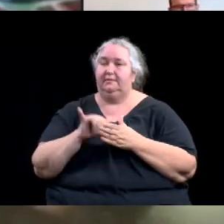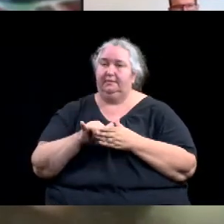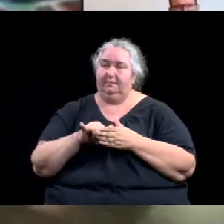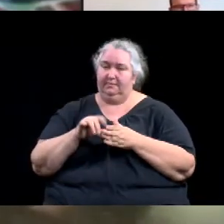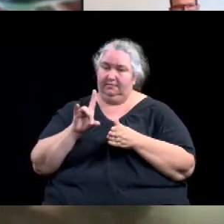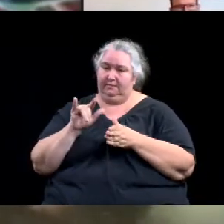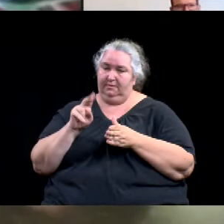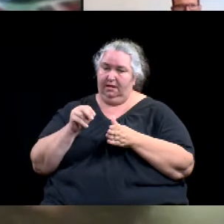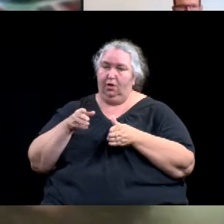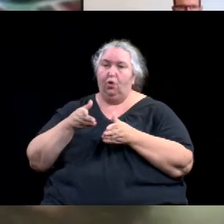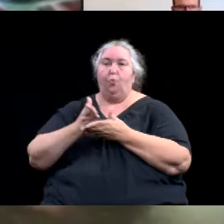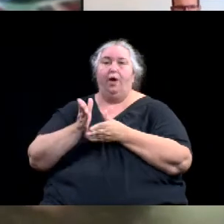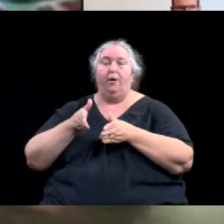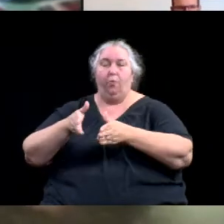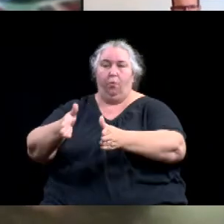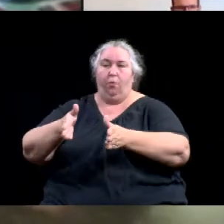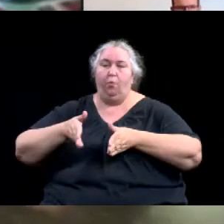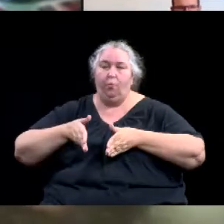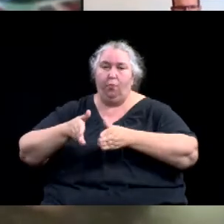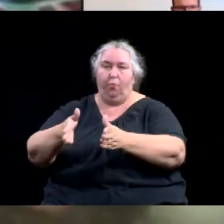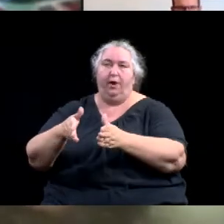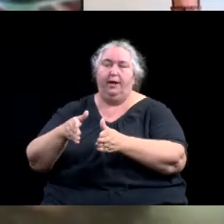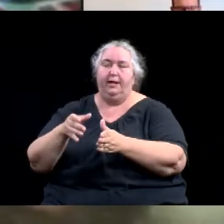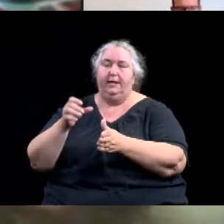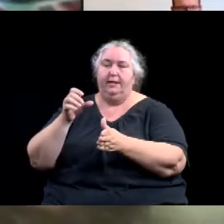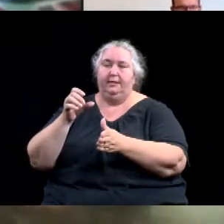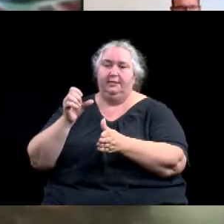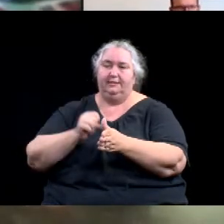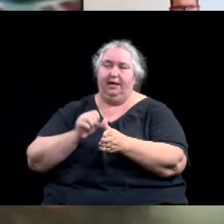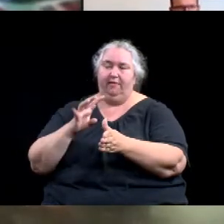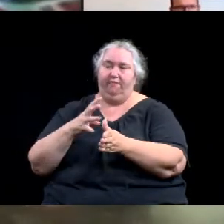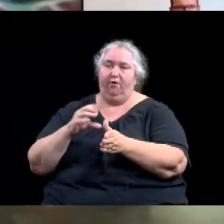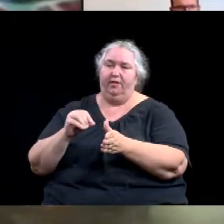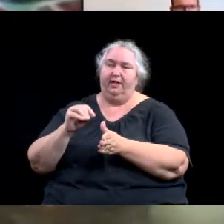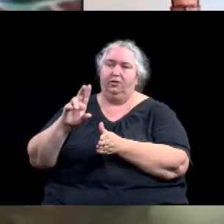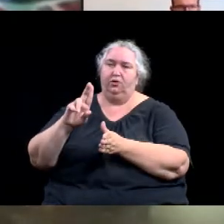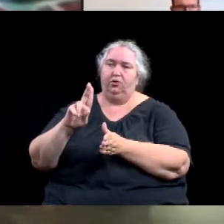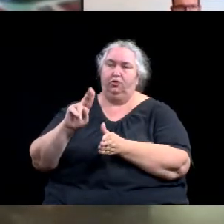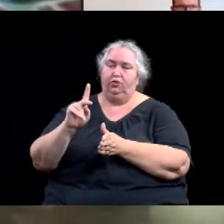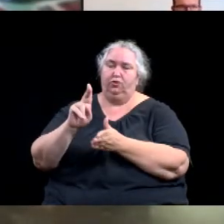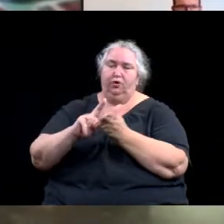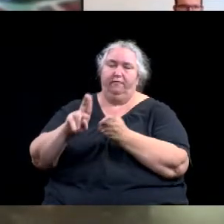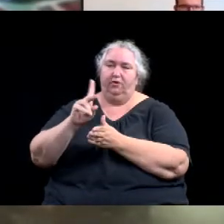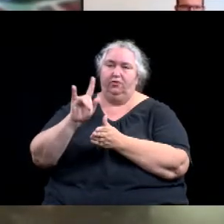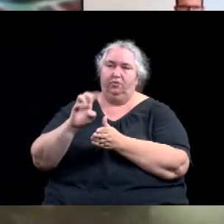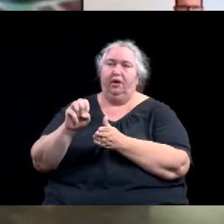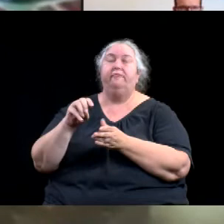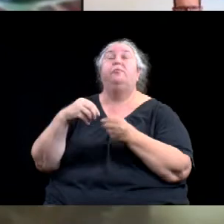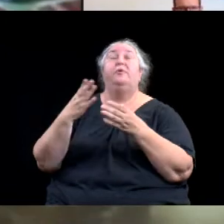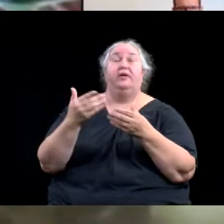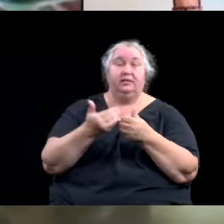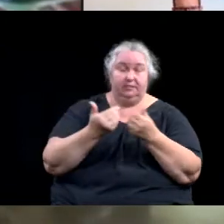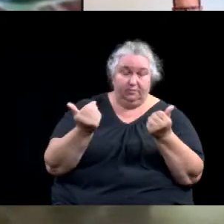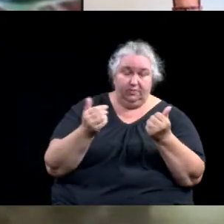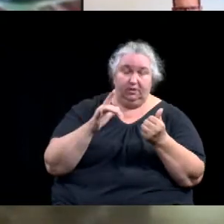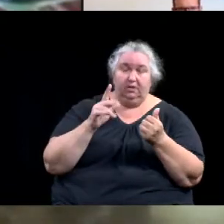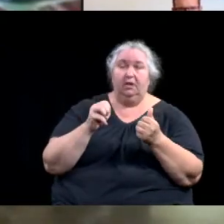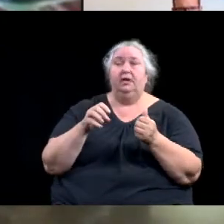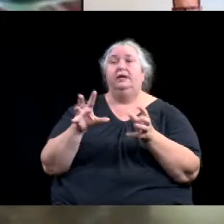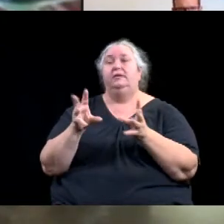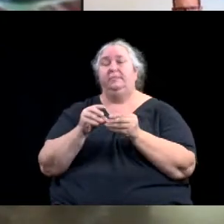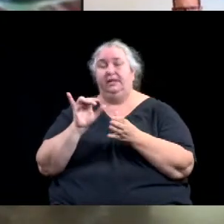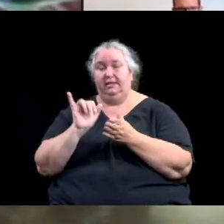clause and finally determining the meeting at which this ordinance is passed over the public as required by law. This ordinance was approved by a 4-0 council vote on first reading